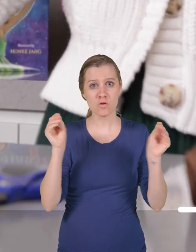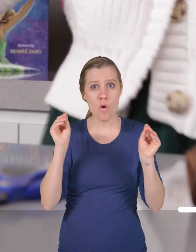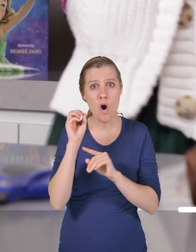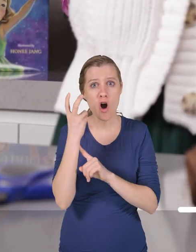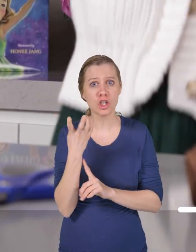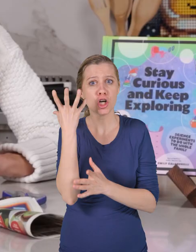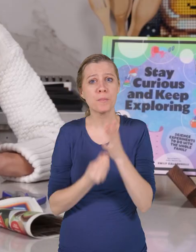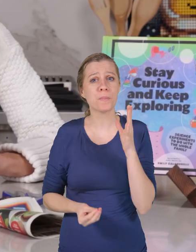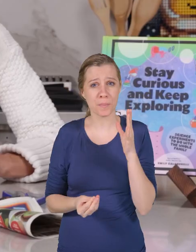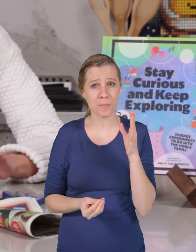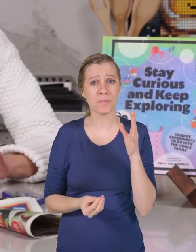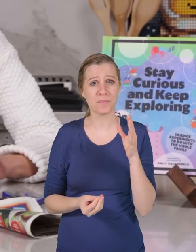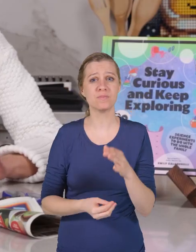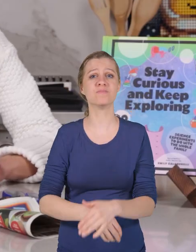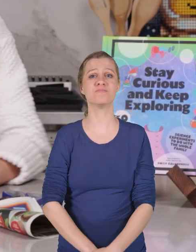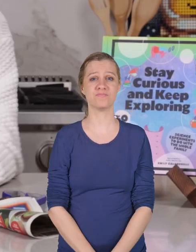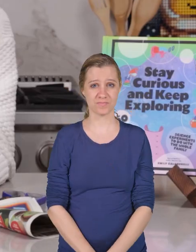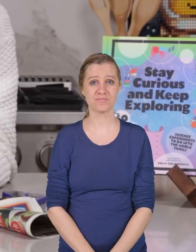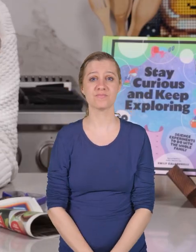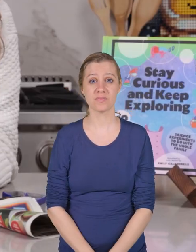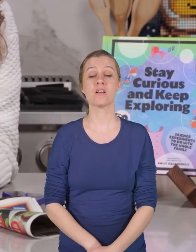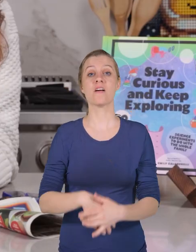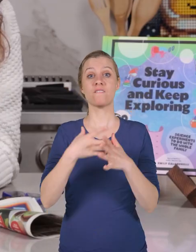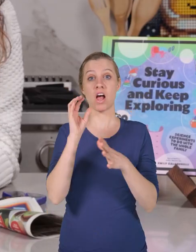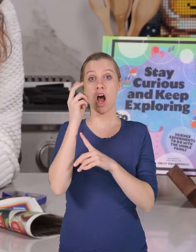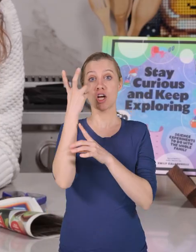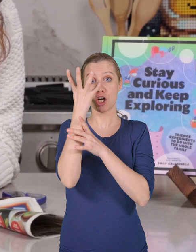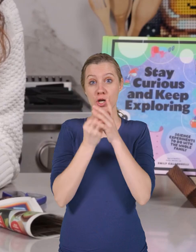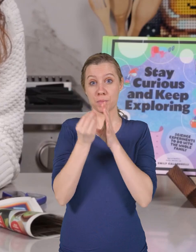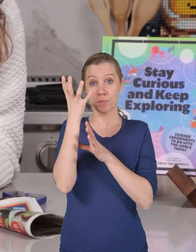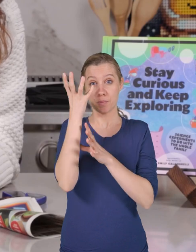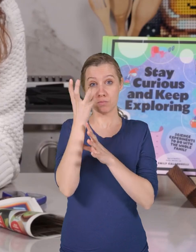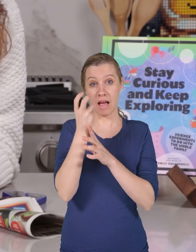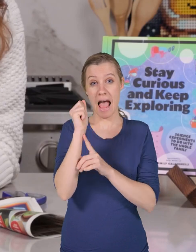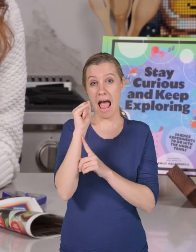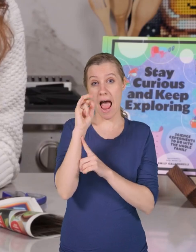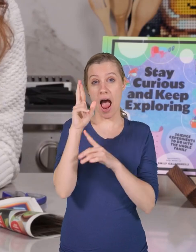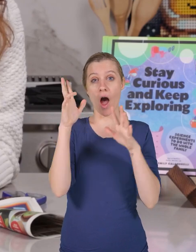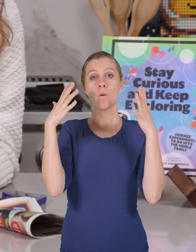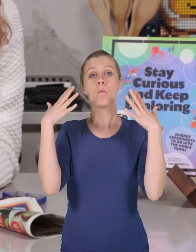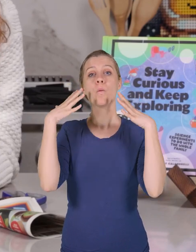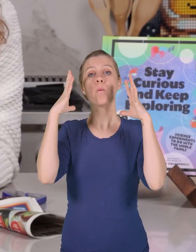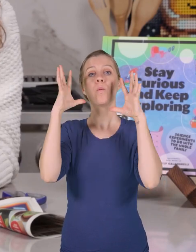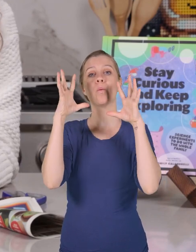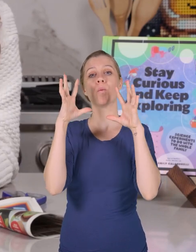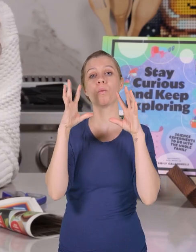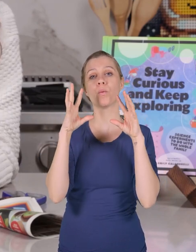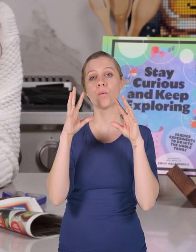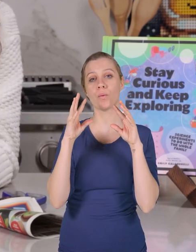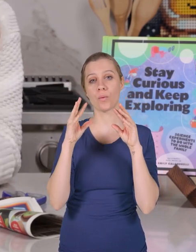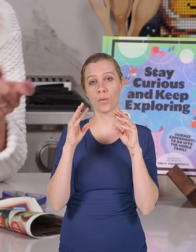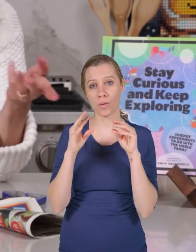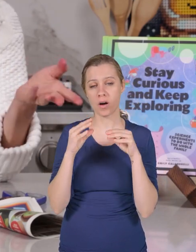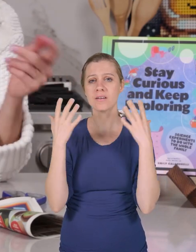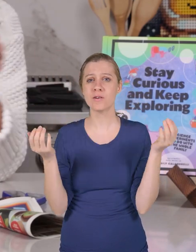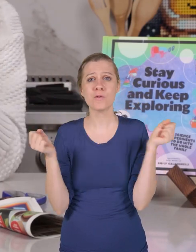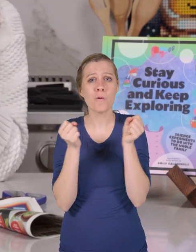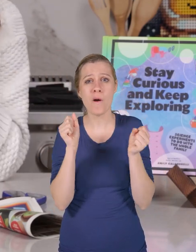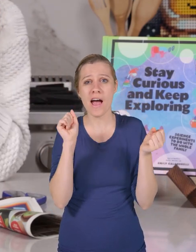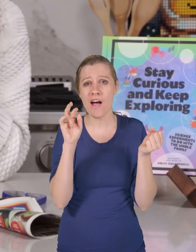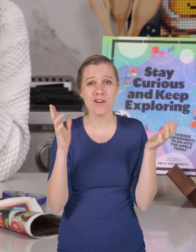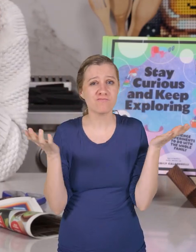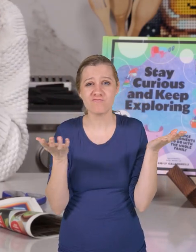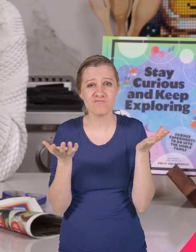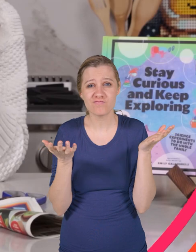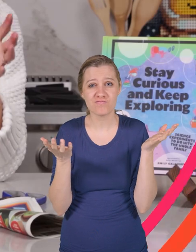were starving it of oxygen. And once that happened, the air started to cool down. What do we know